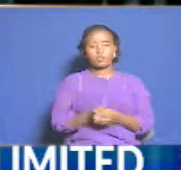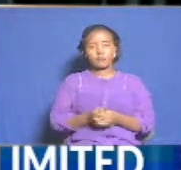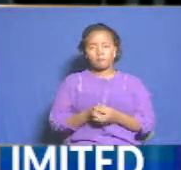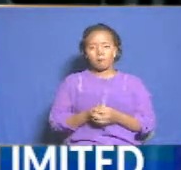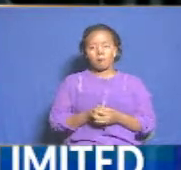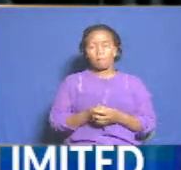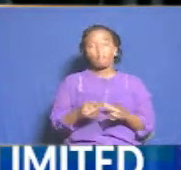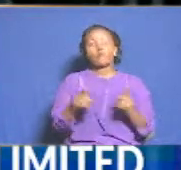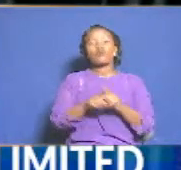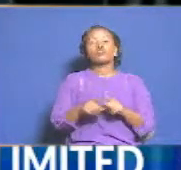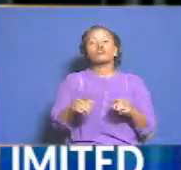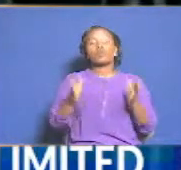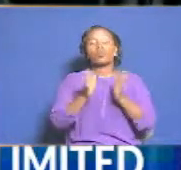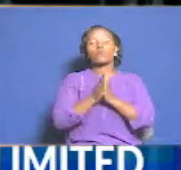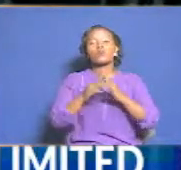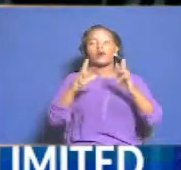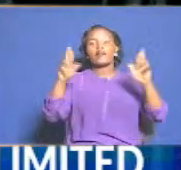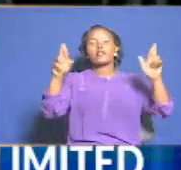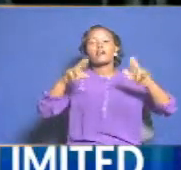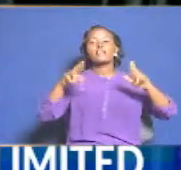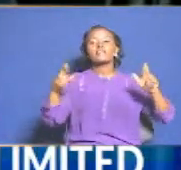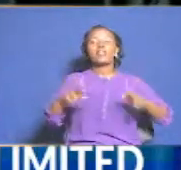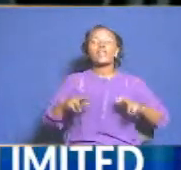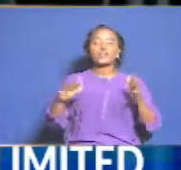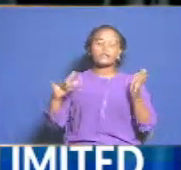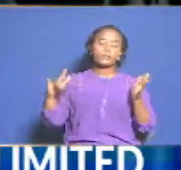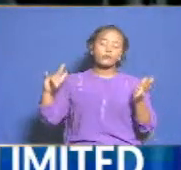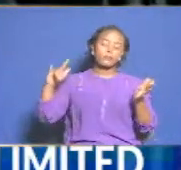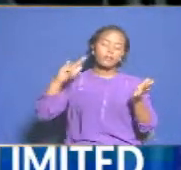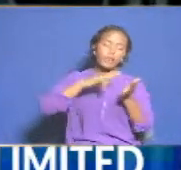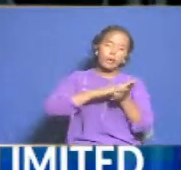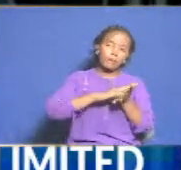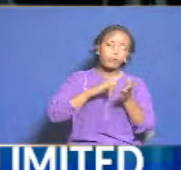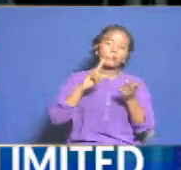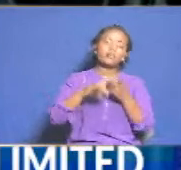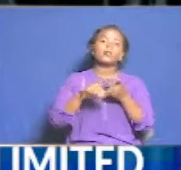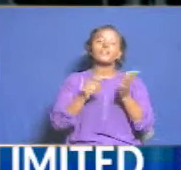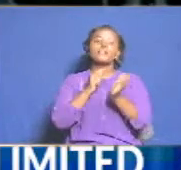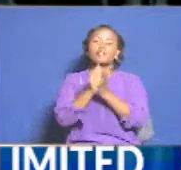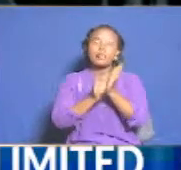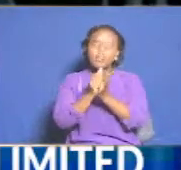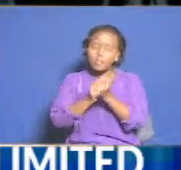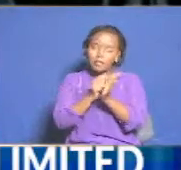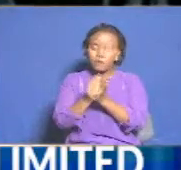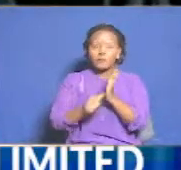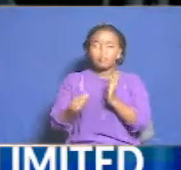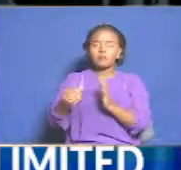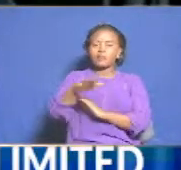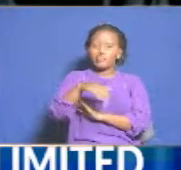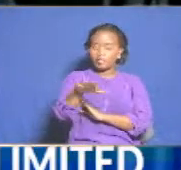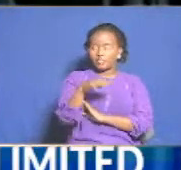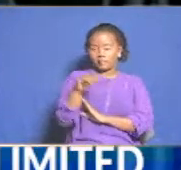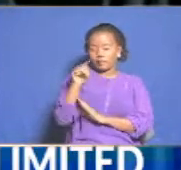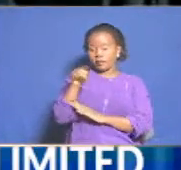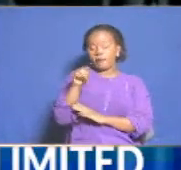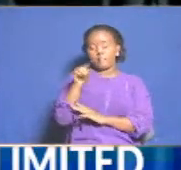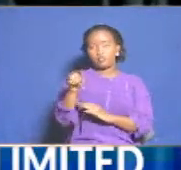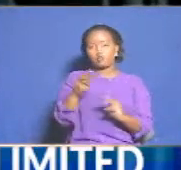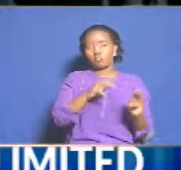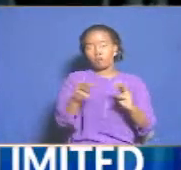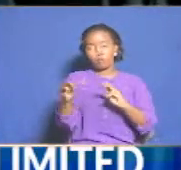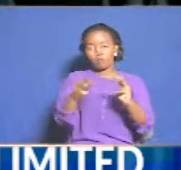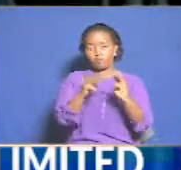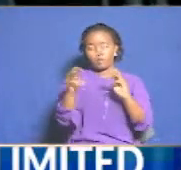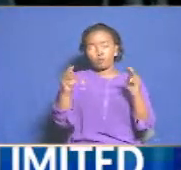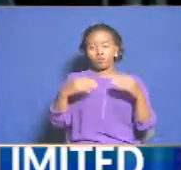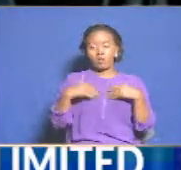international airport, a pier, a railway station, this city will actualize the vision that